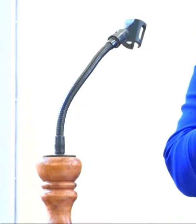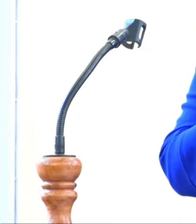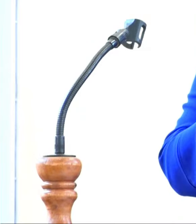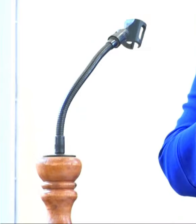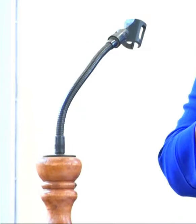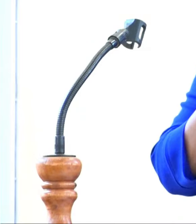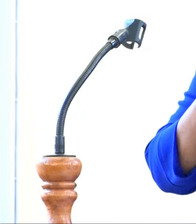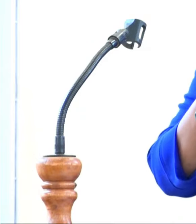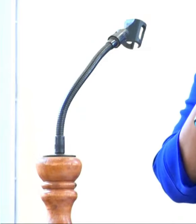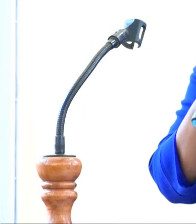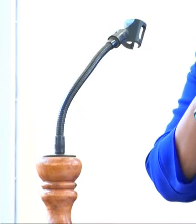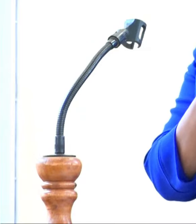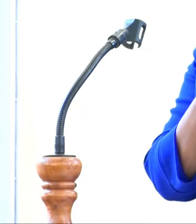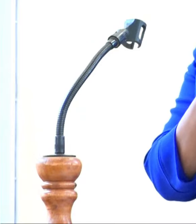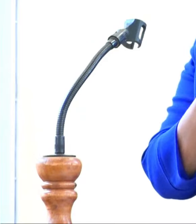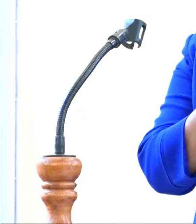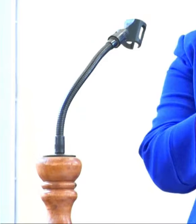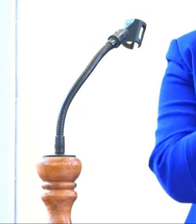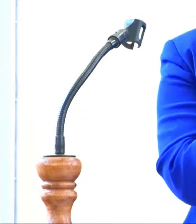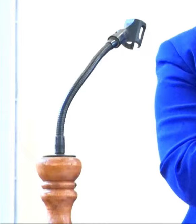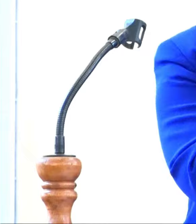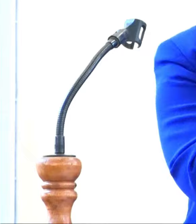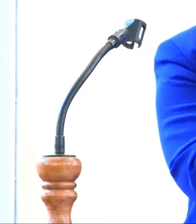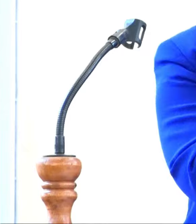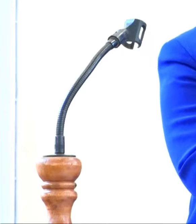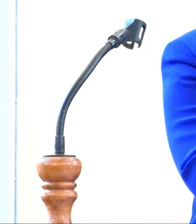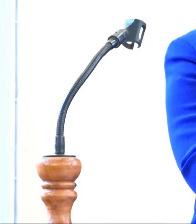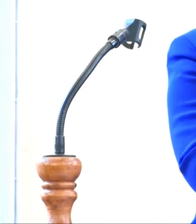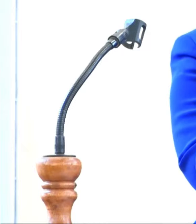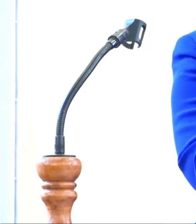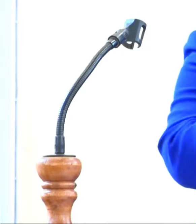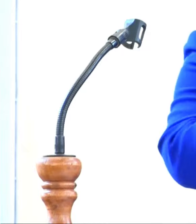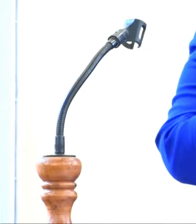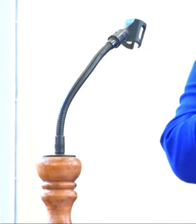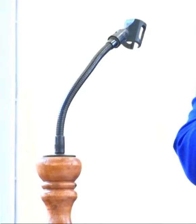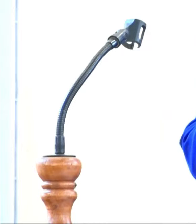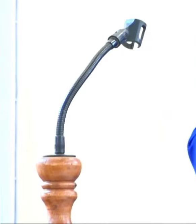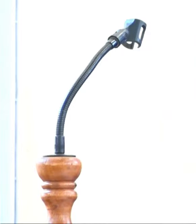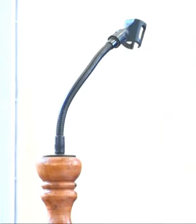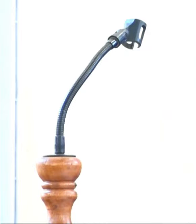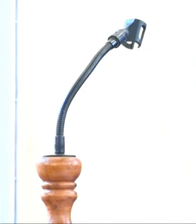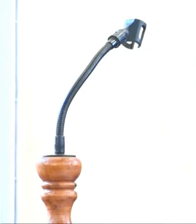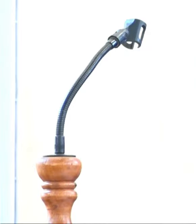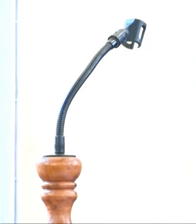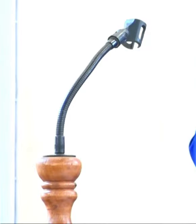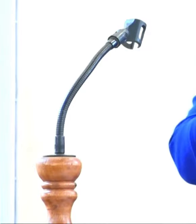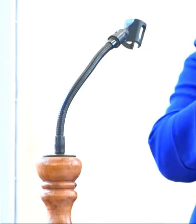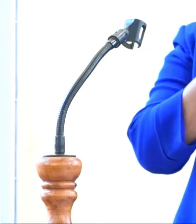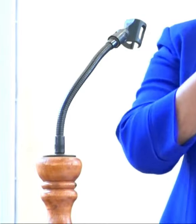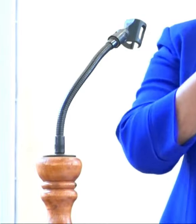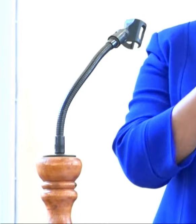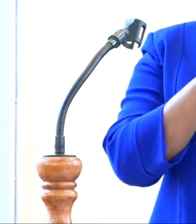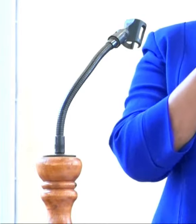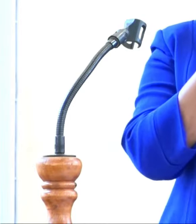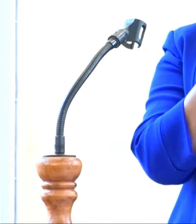Those are the kind of things that we notice. Those are the kind of things that we see. And yet we have come to this church that